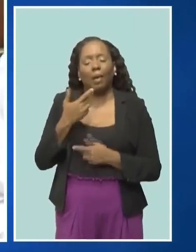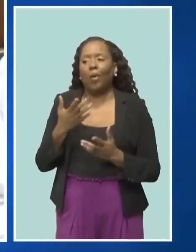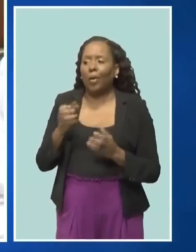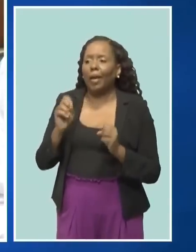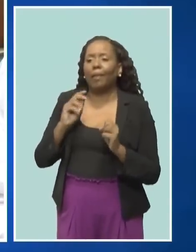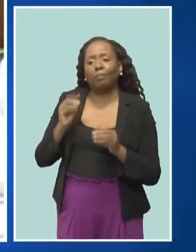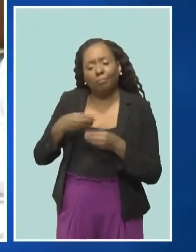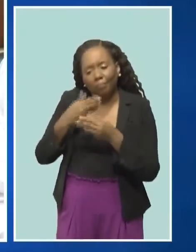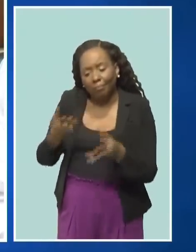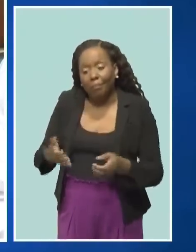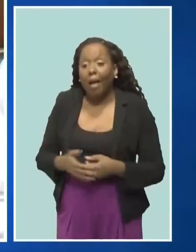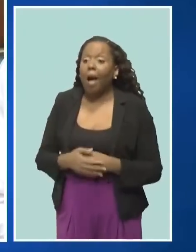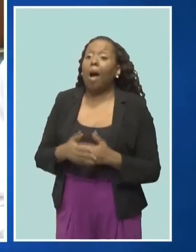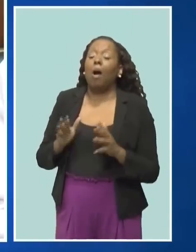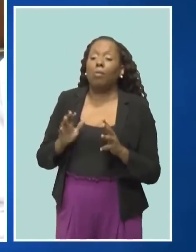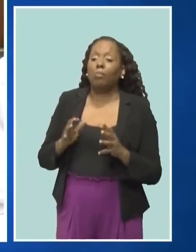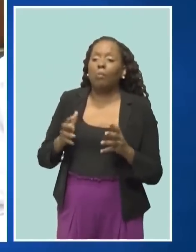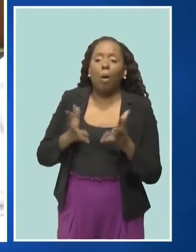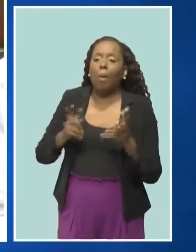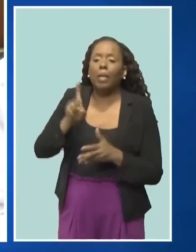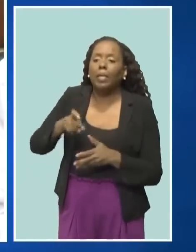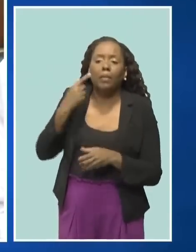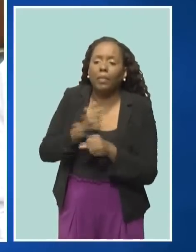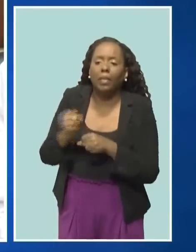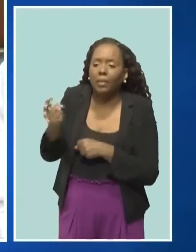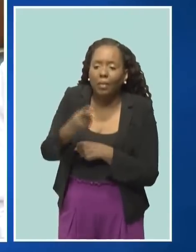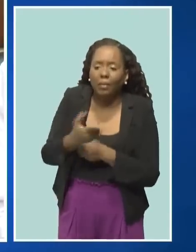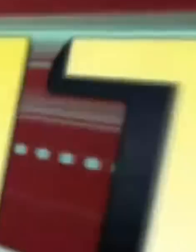we can plan accordingly.